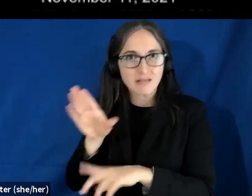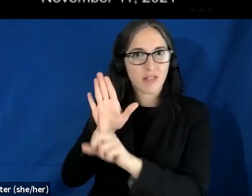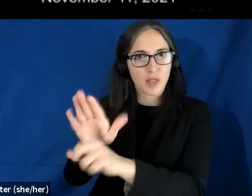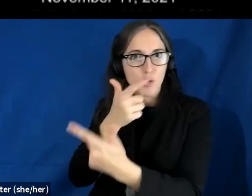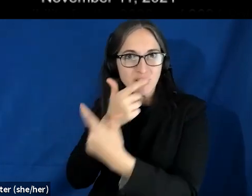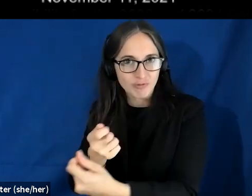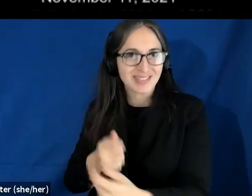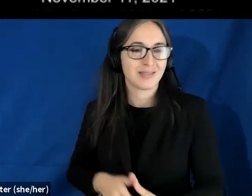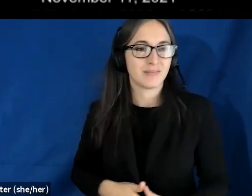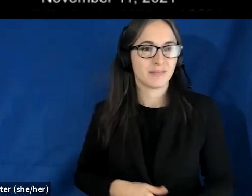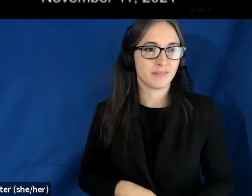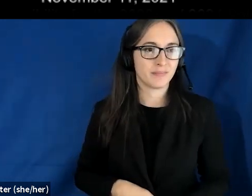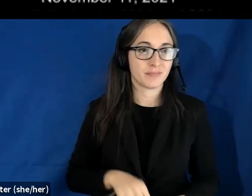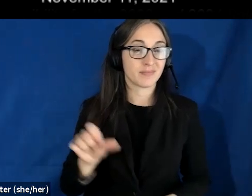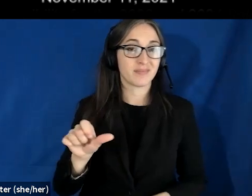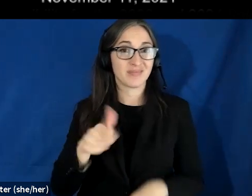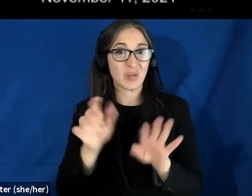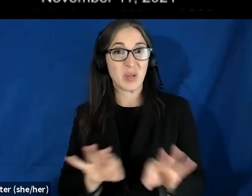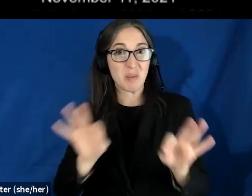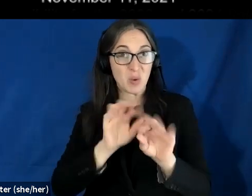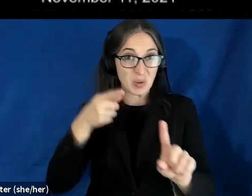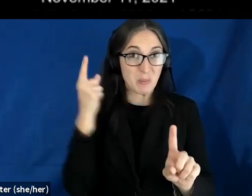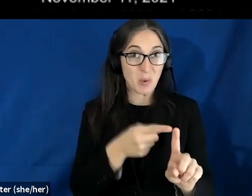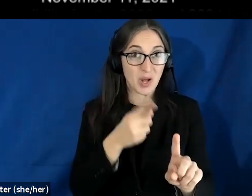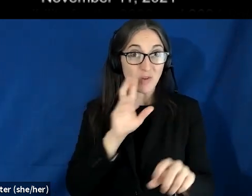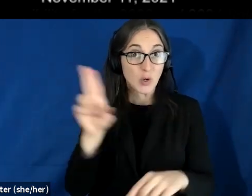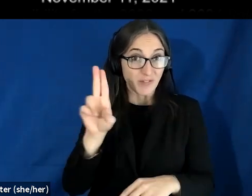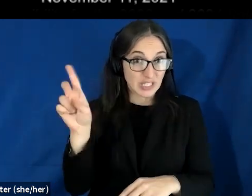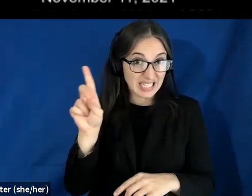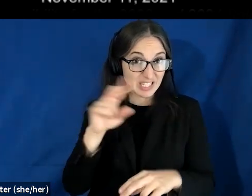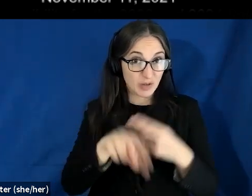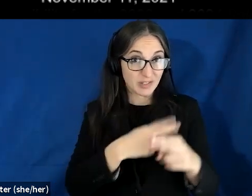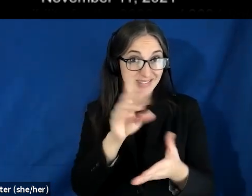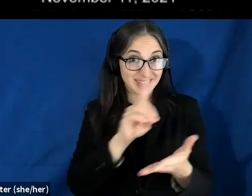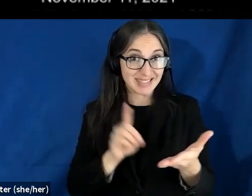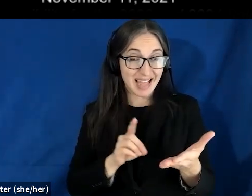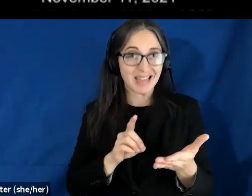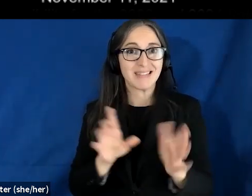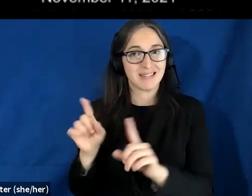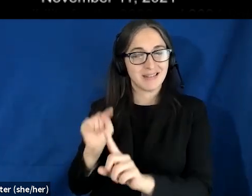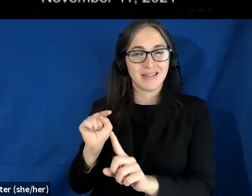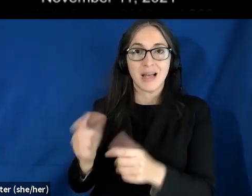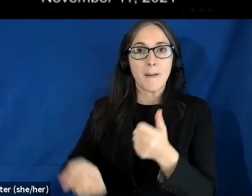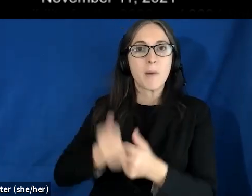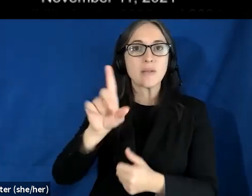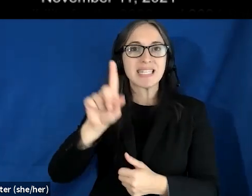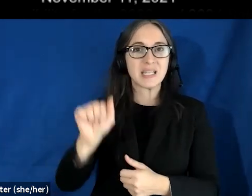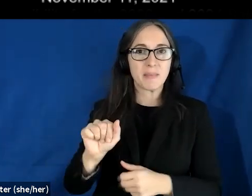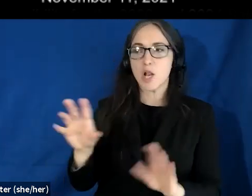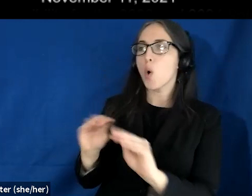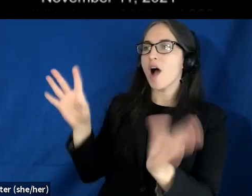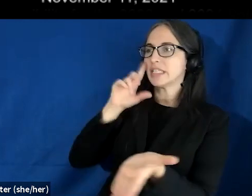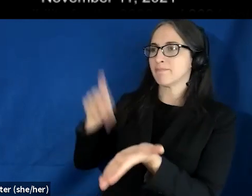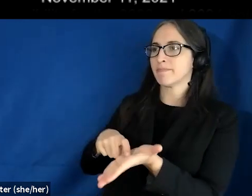out that values universal design, promotes this approach, is most disabilities are not even obvious to other people. We can't just look in our Zoom rooms